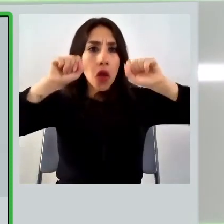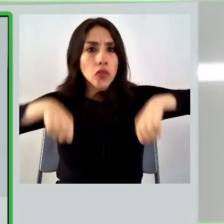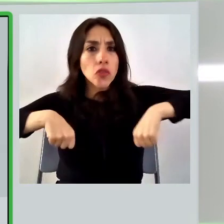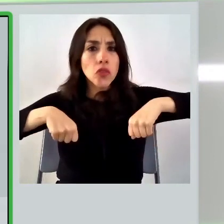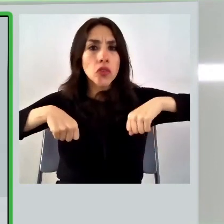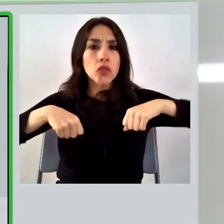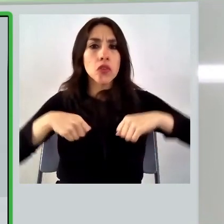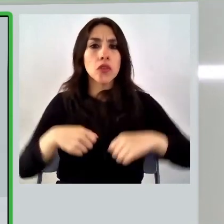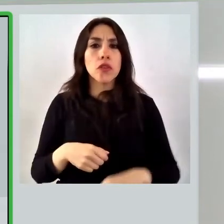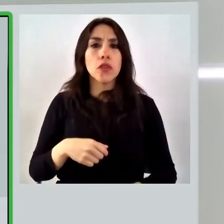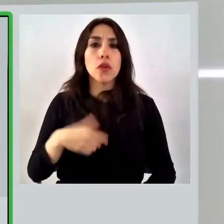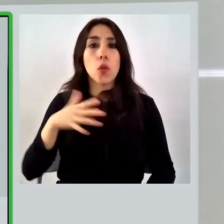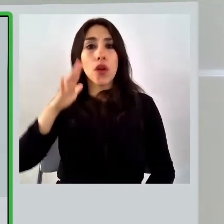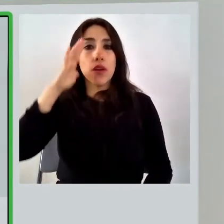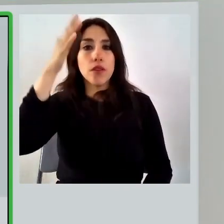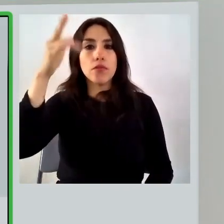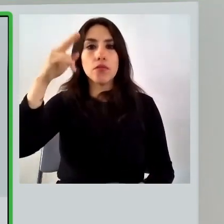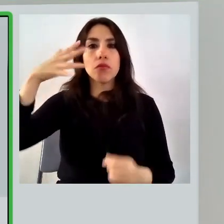slide.